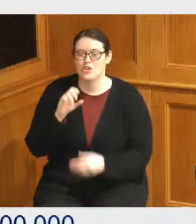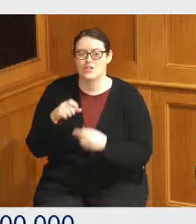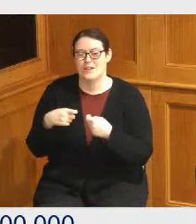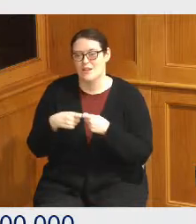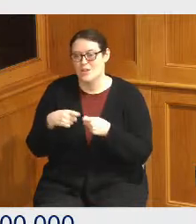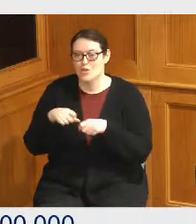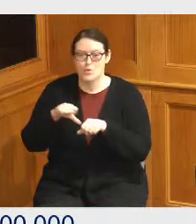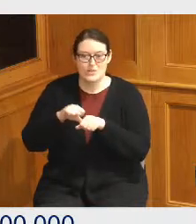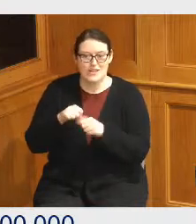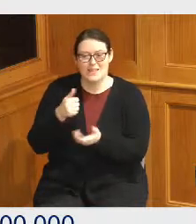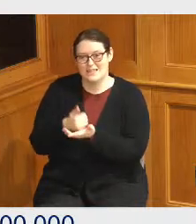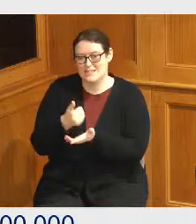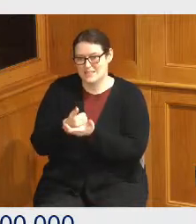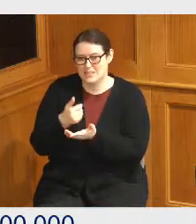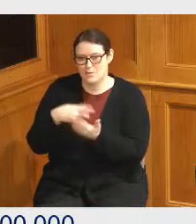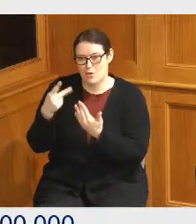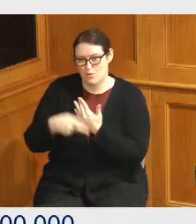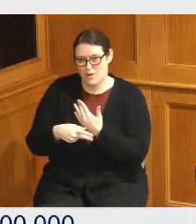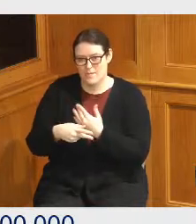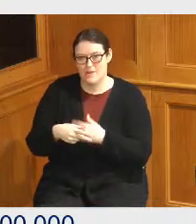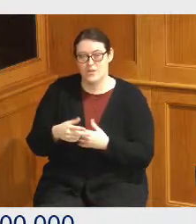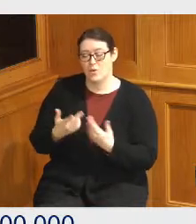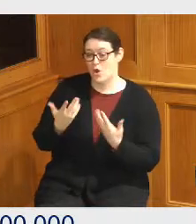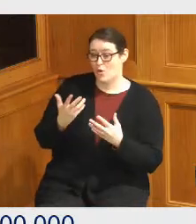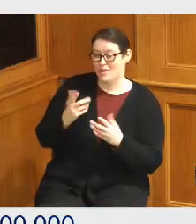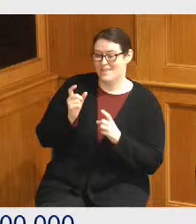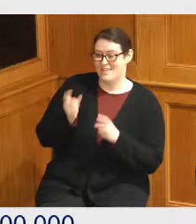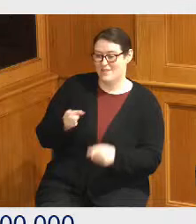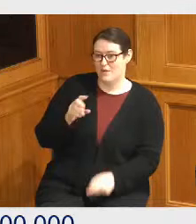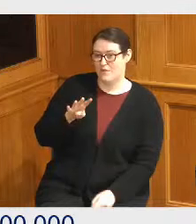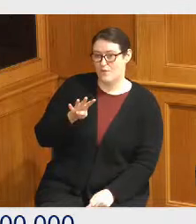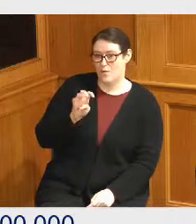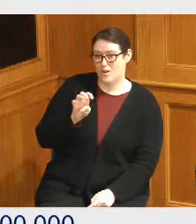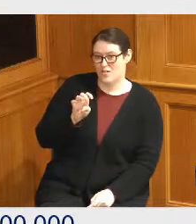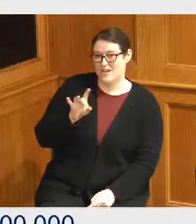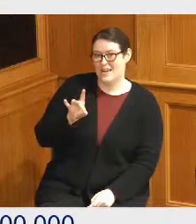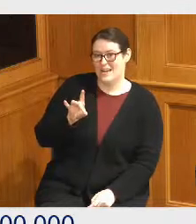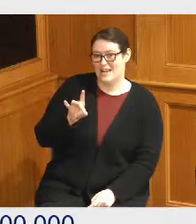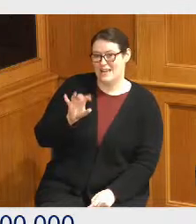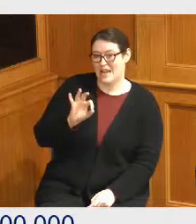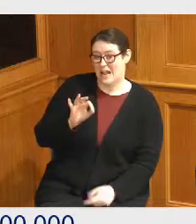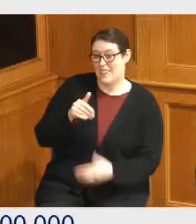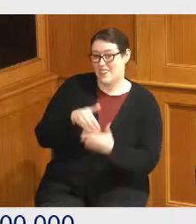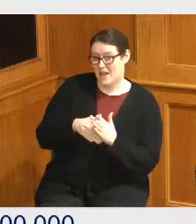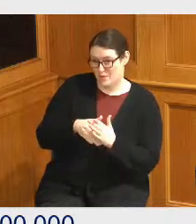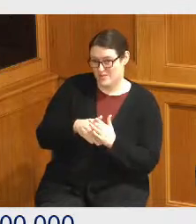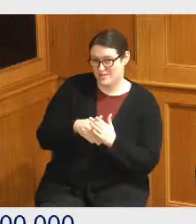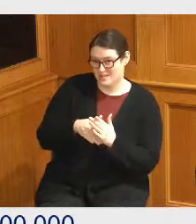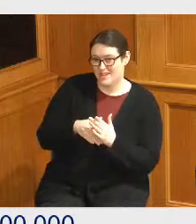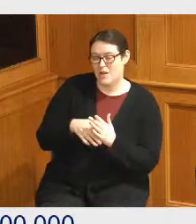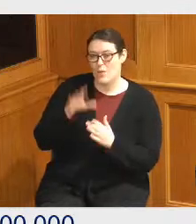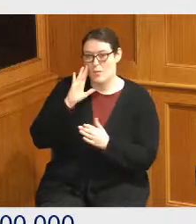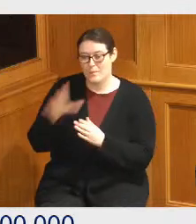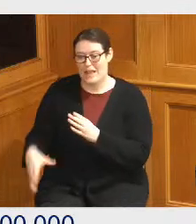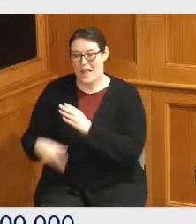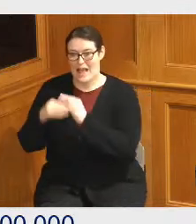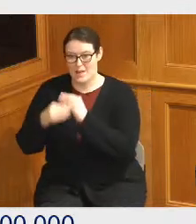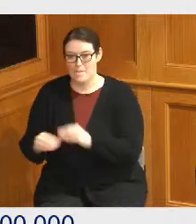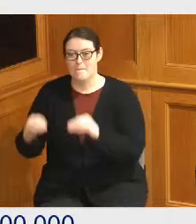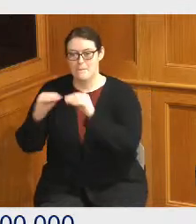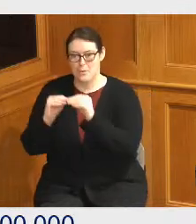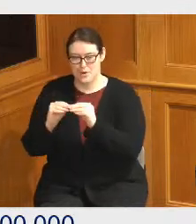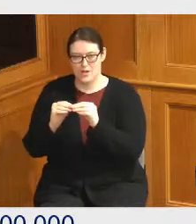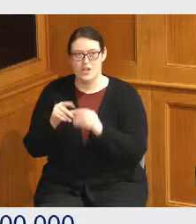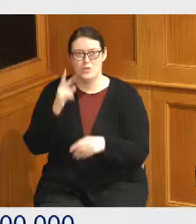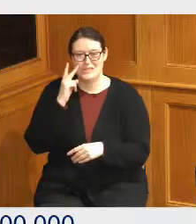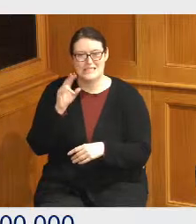This amount would be in addition to the $489,000 that the board already allocated for this purpose, and that agreement will be coming before the